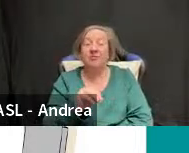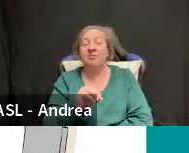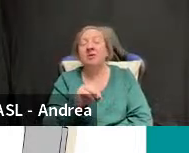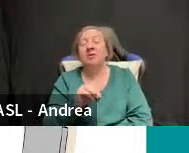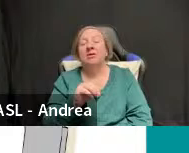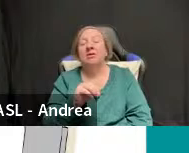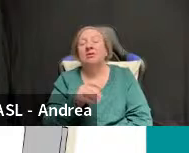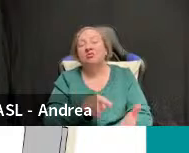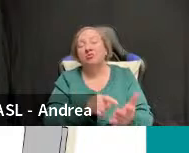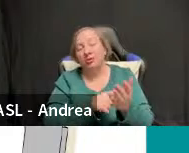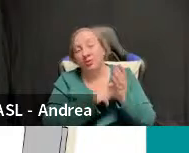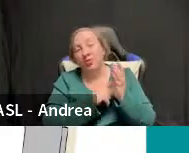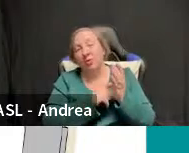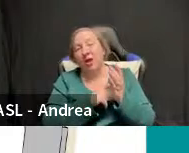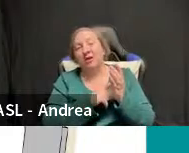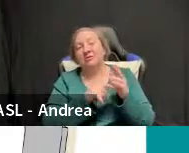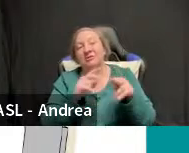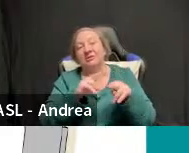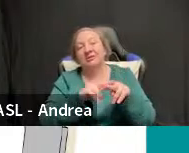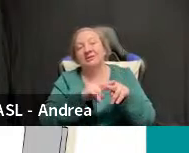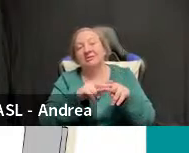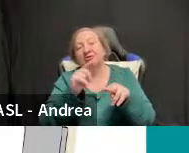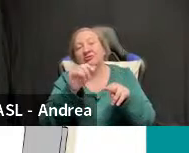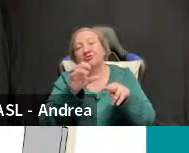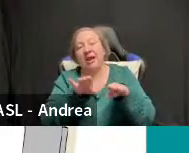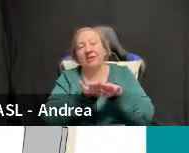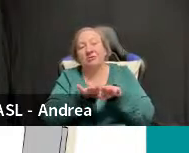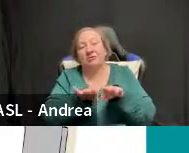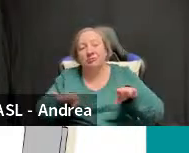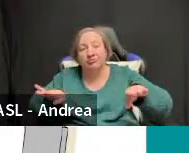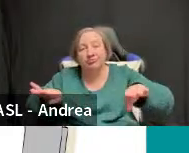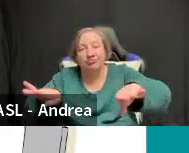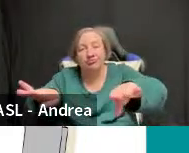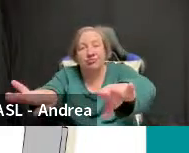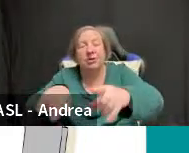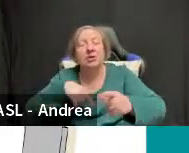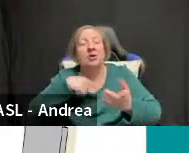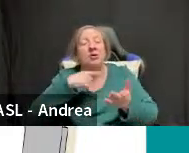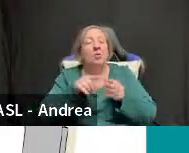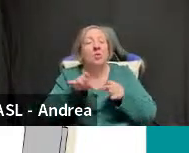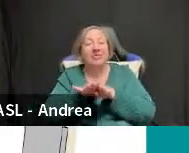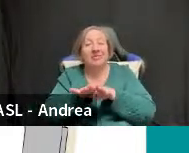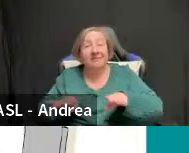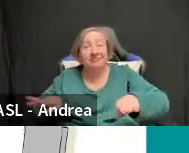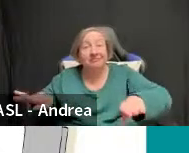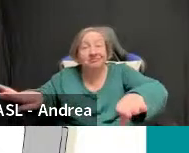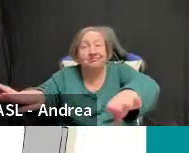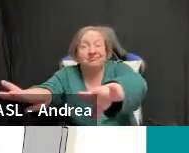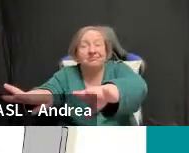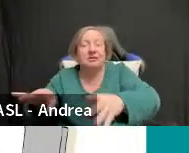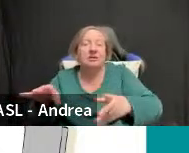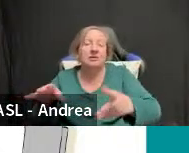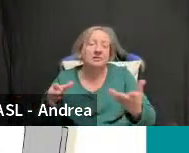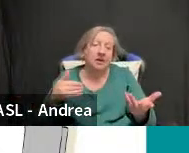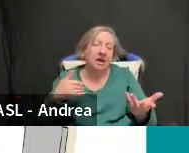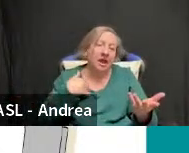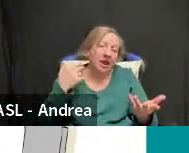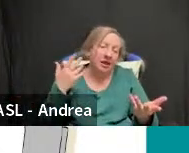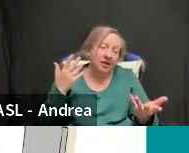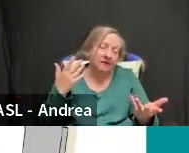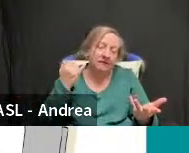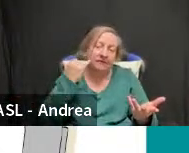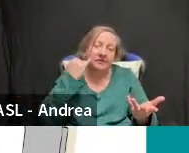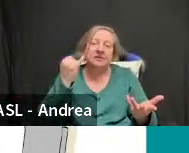platform requires the tracks to split apart. And as they split apart, there's a stronger rationale for having